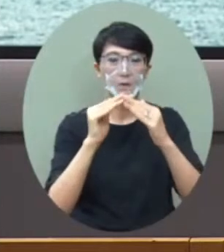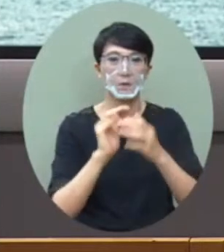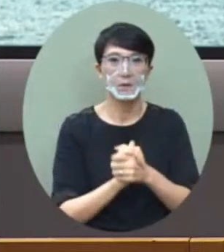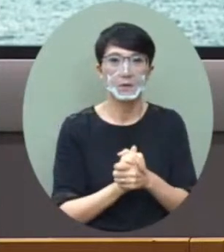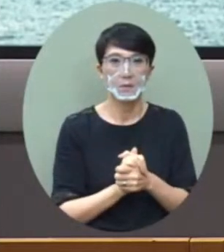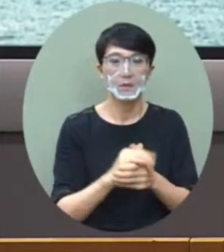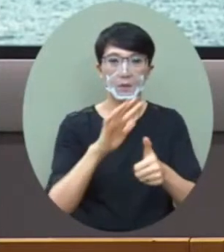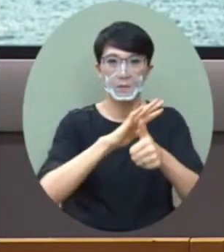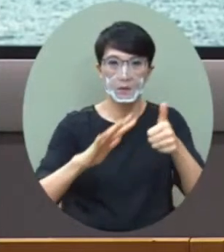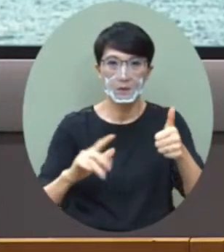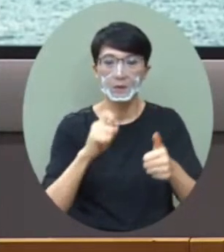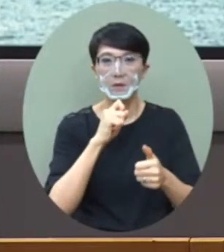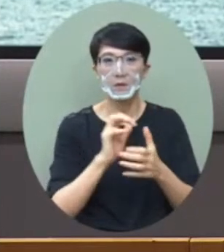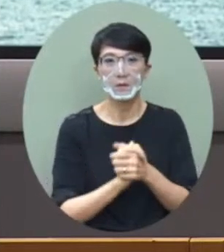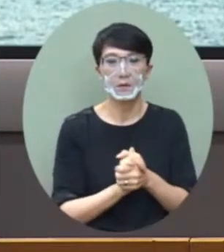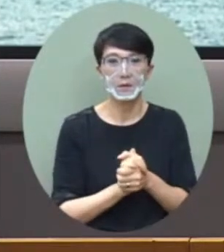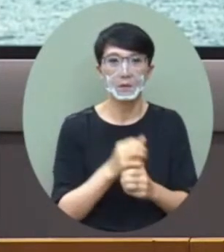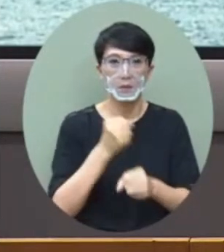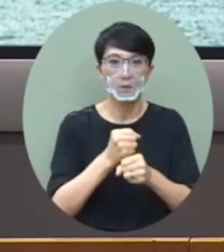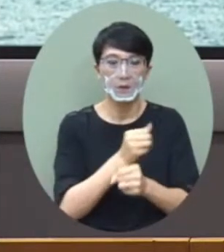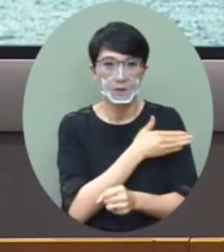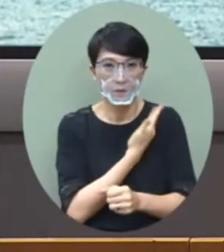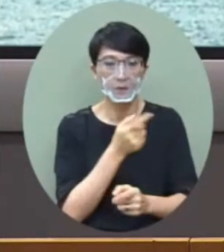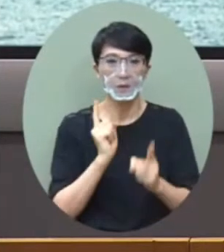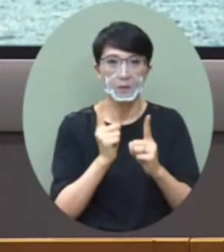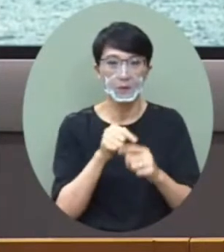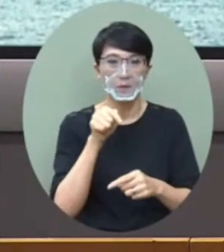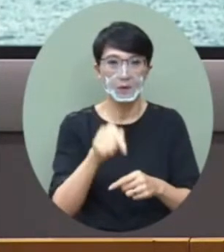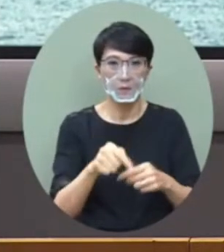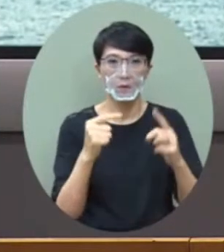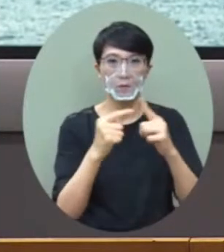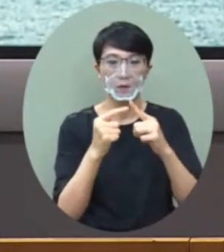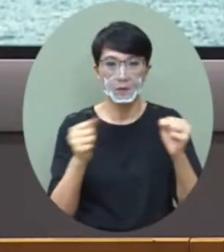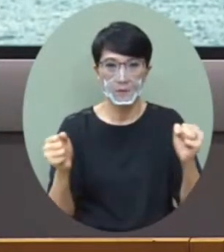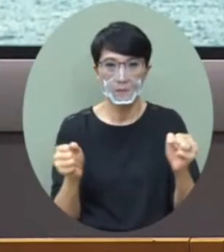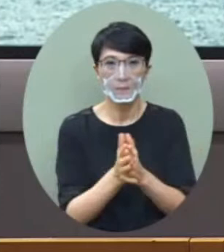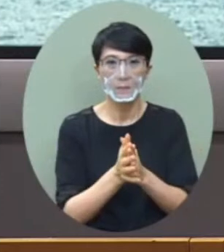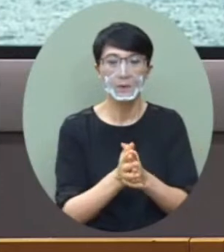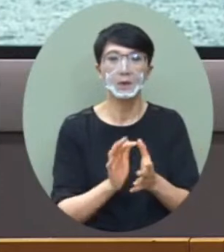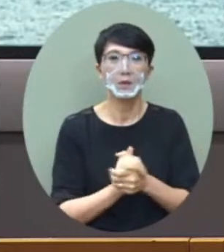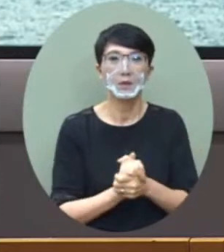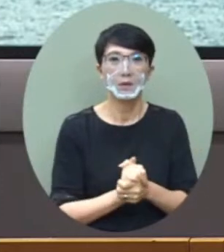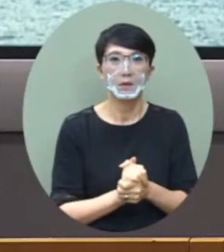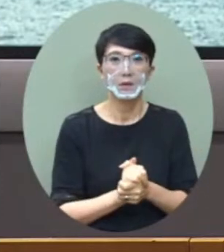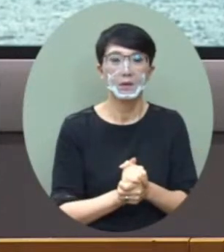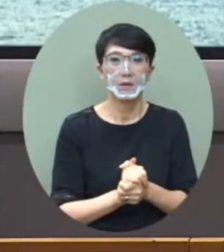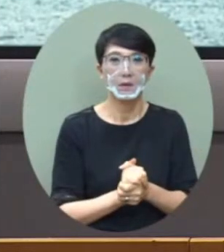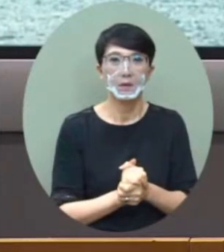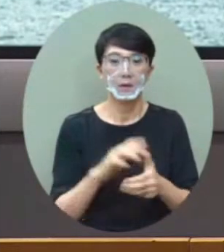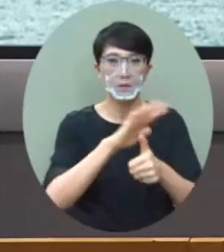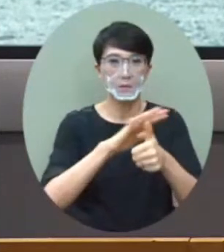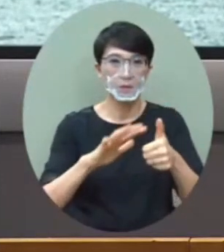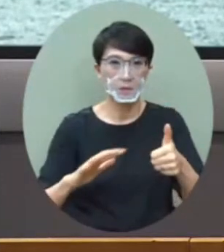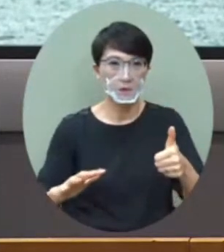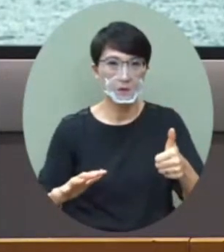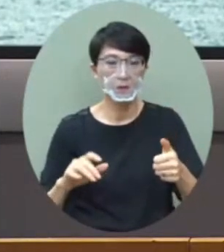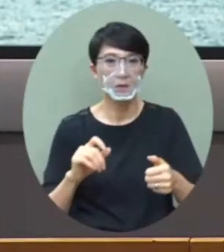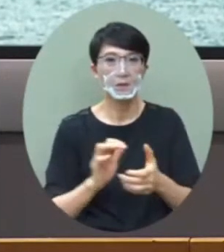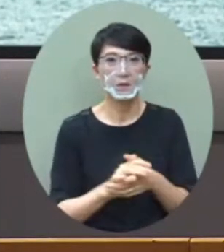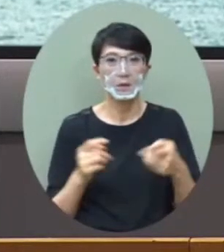and 279 RCHEs affected, either residents or staff members